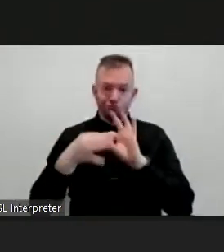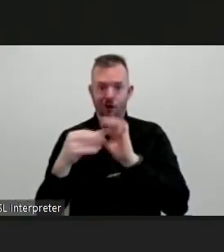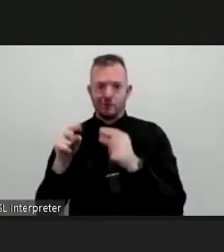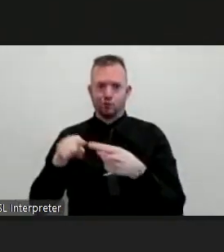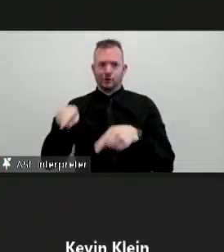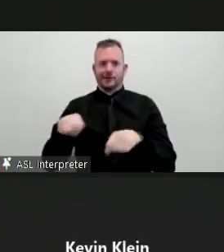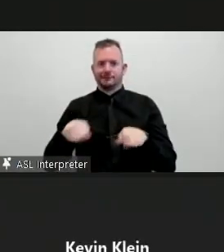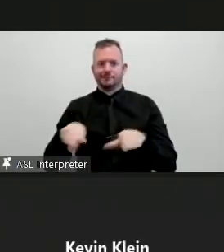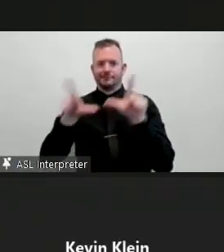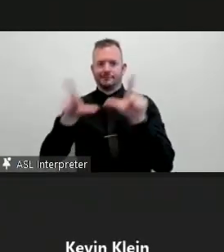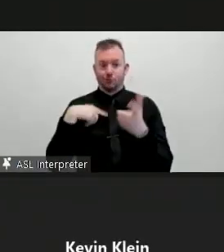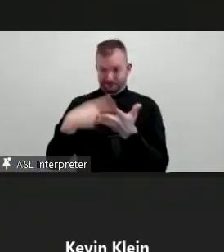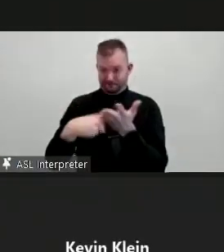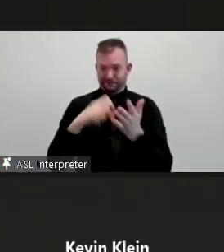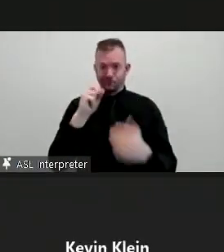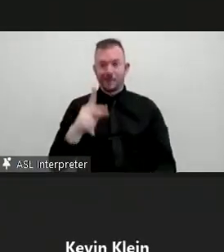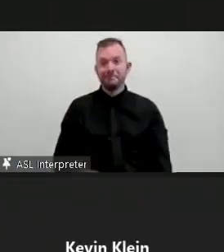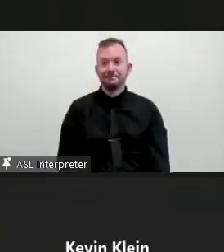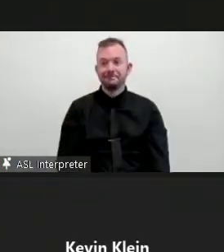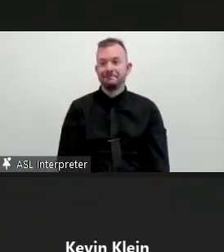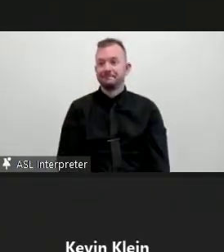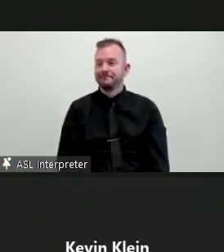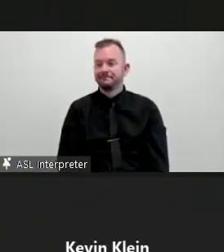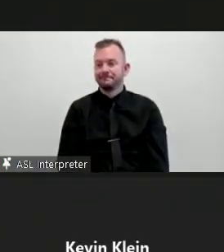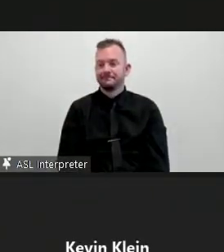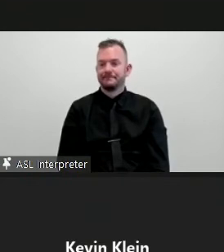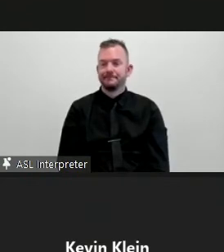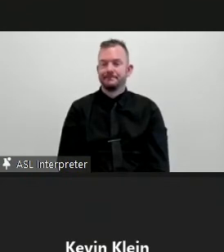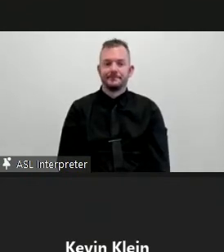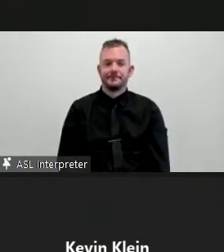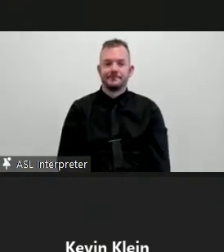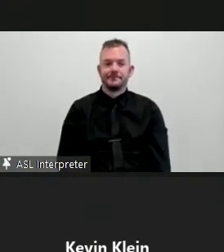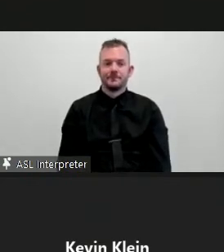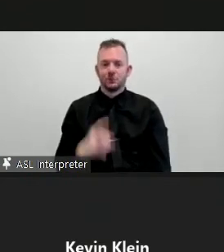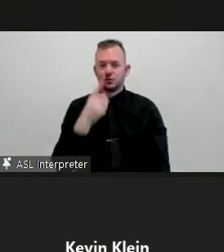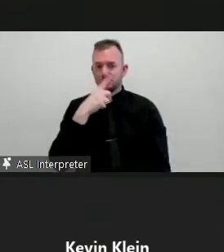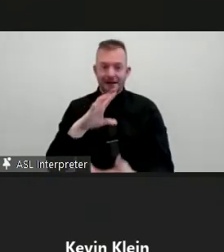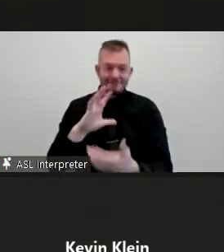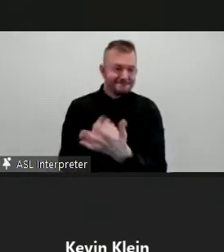question and hold your second and follow up for the next round, that would be wonderful.